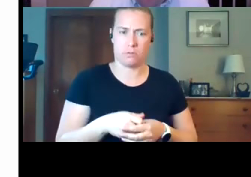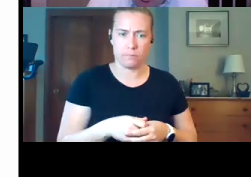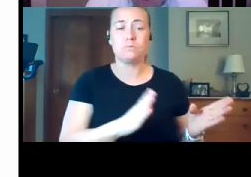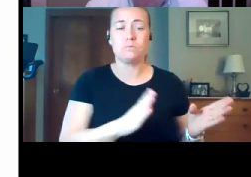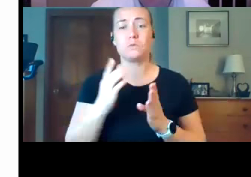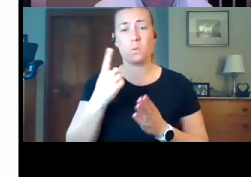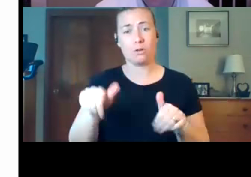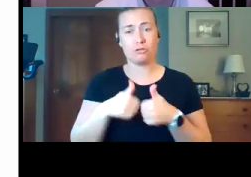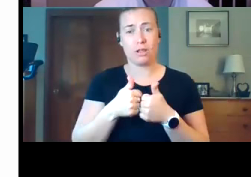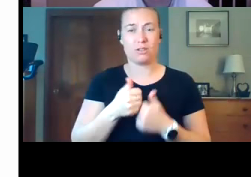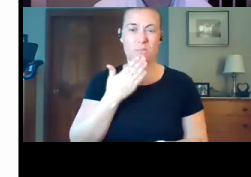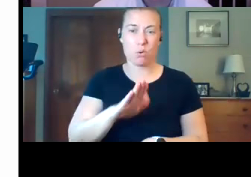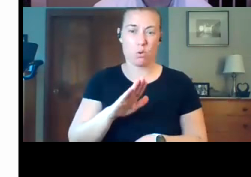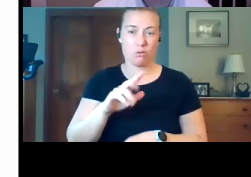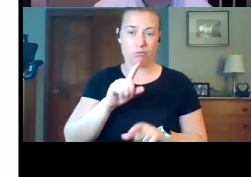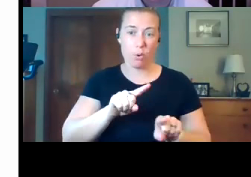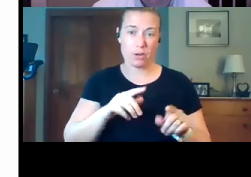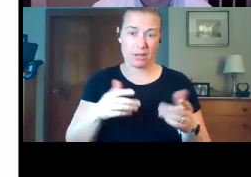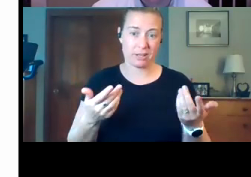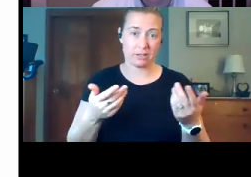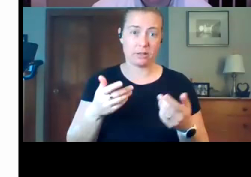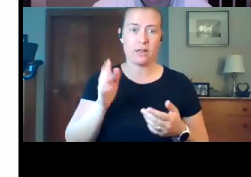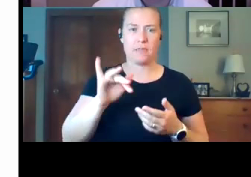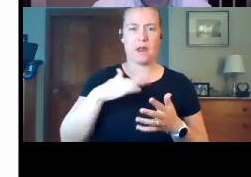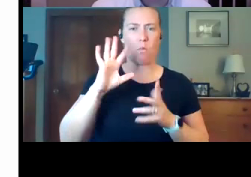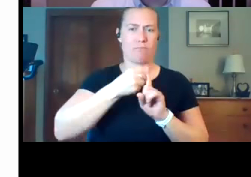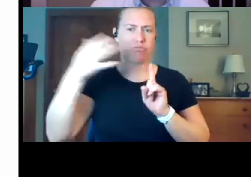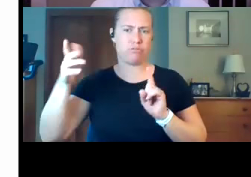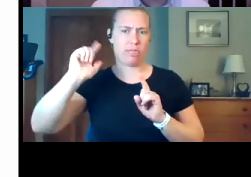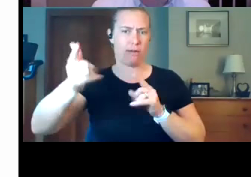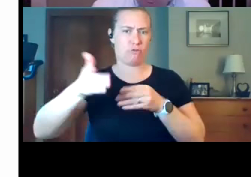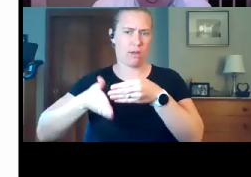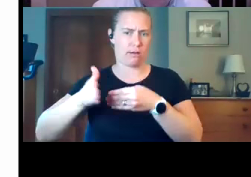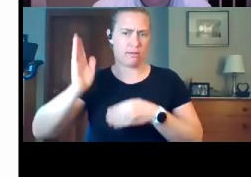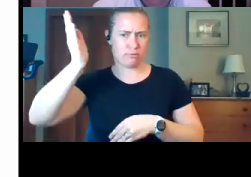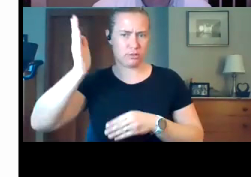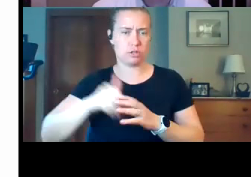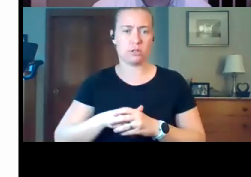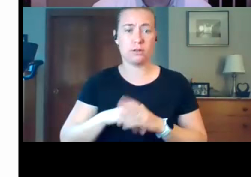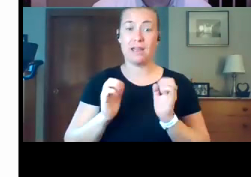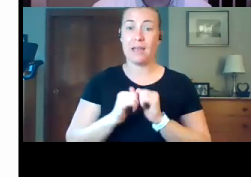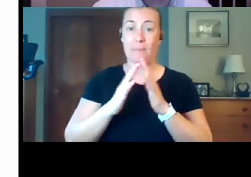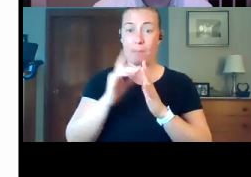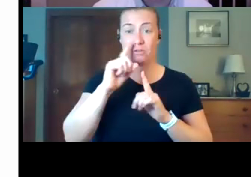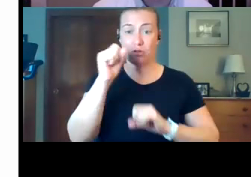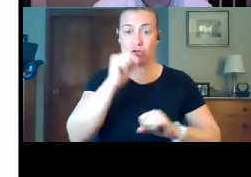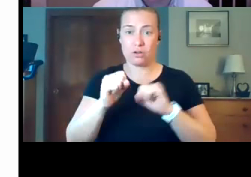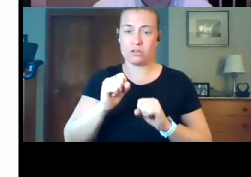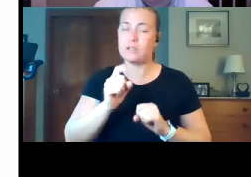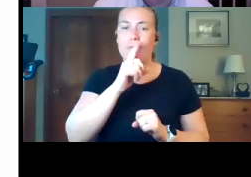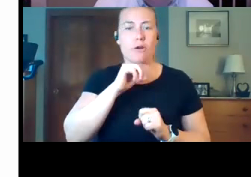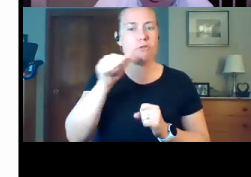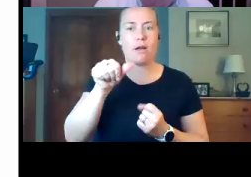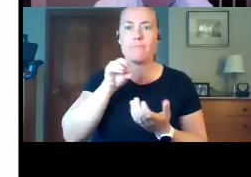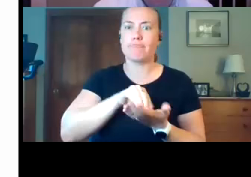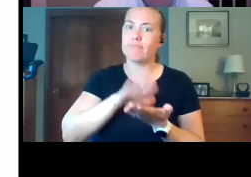is something I'll talk about towards the end of my presentation in more detail, but oftentimes implementation strategies are not reported in enough detail that